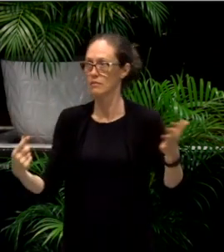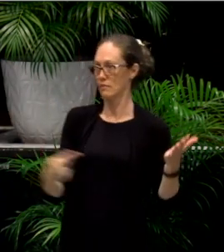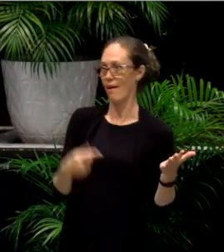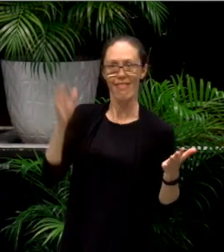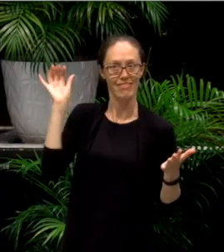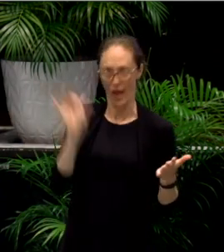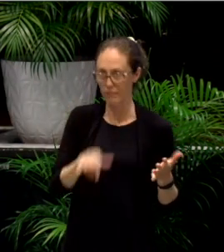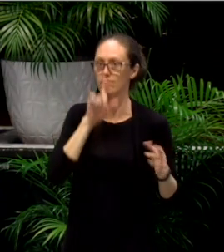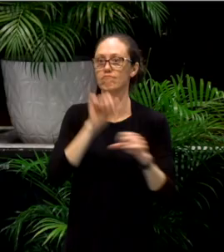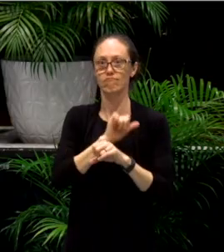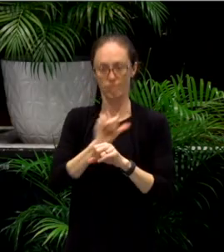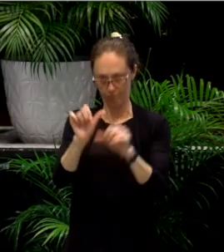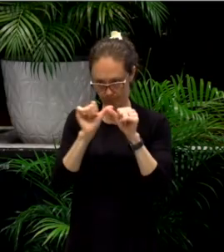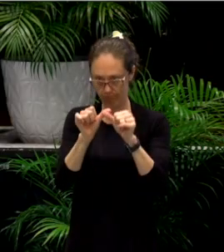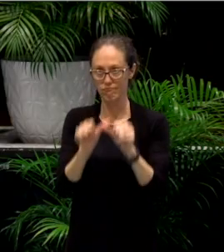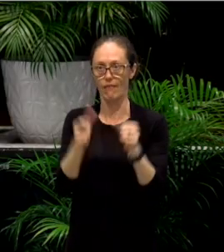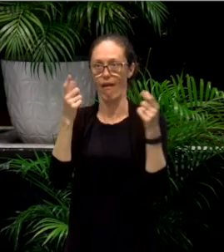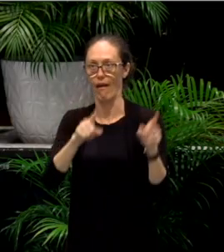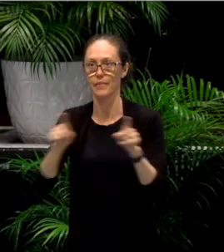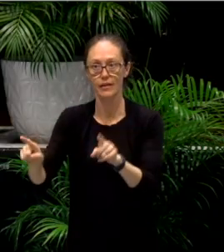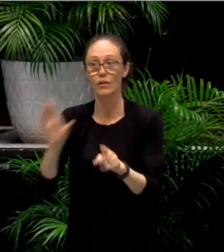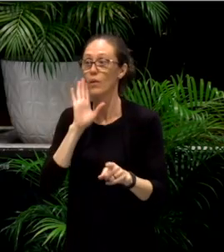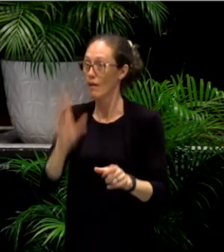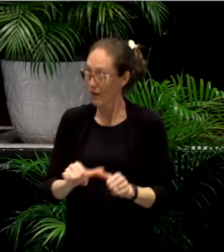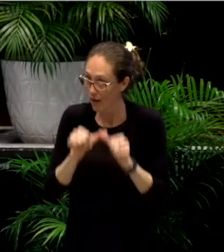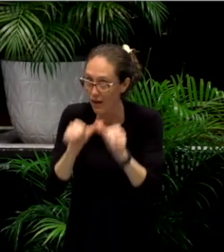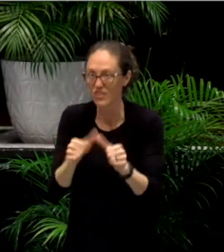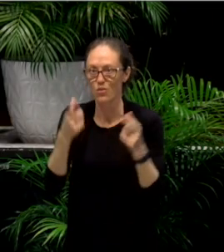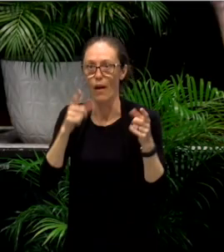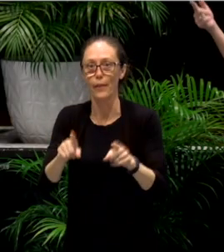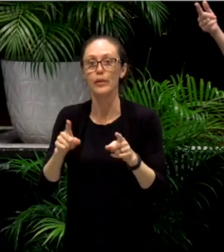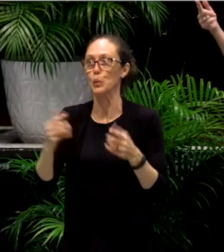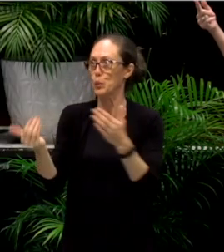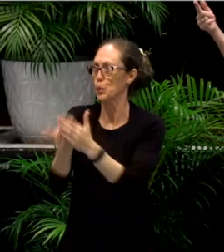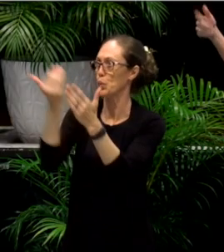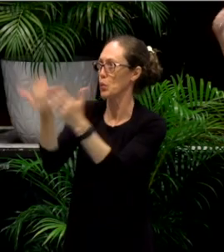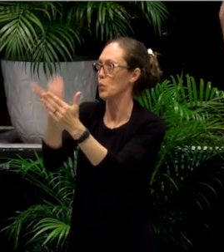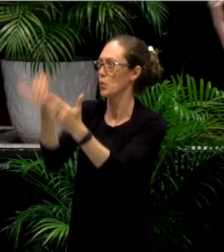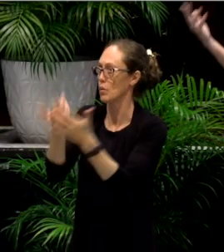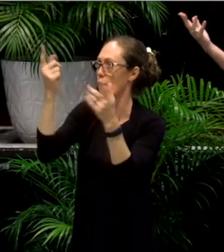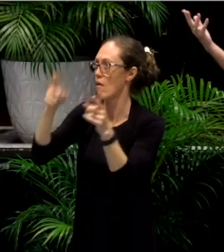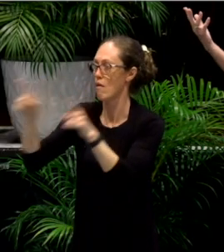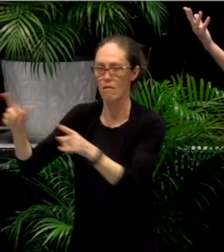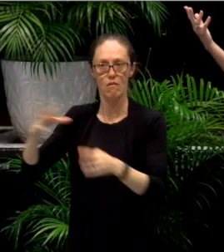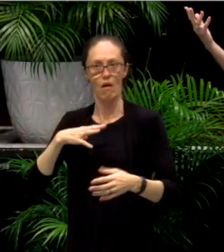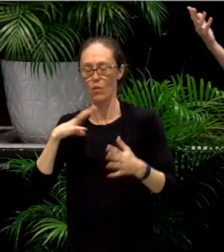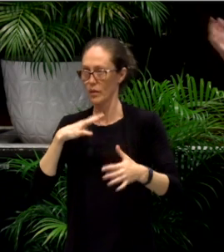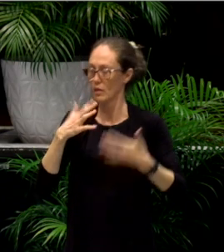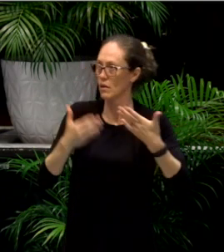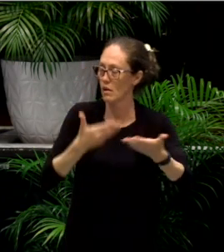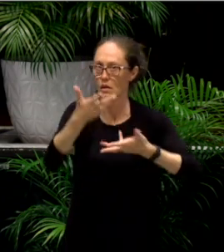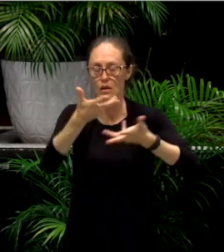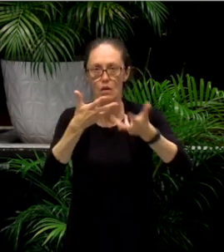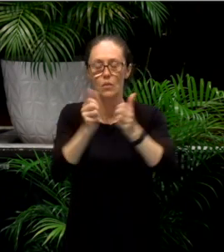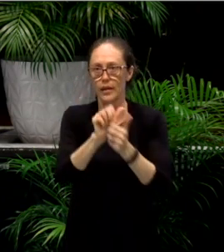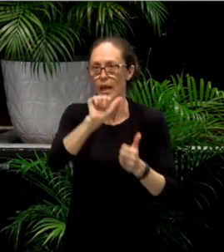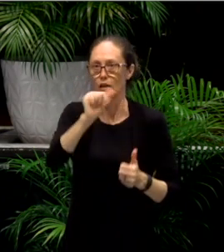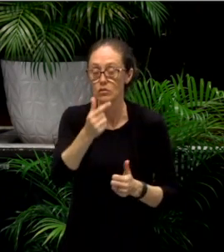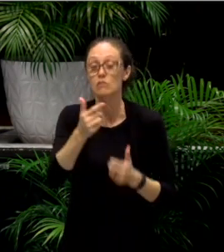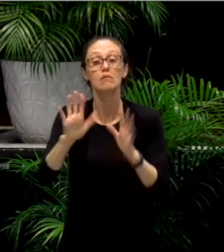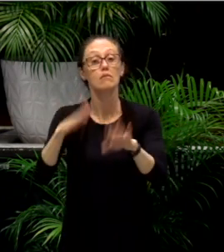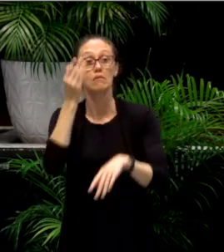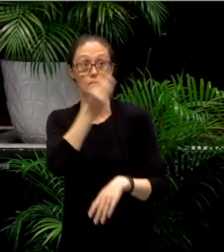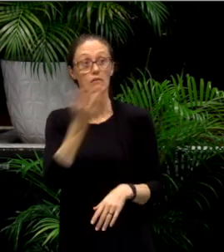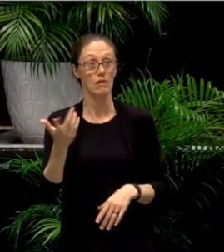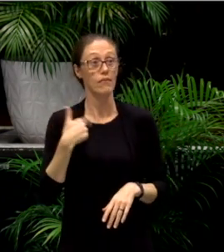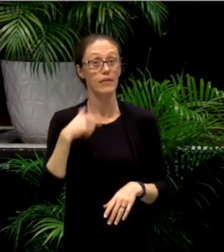is consistently happening and continuing to happen as new things roll out, and we speak with the Attorney General, who, let me say,